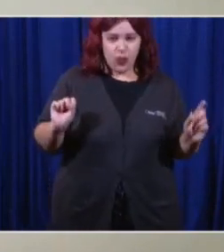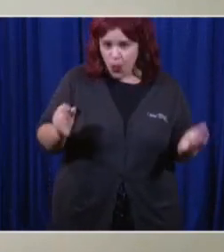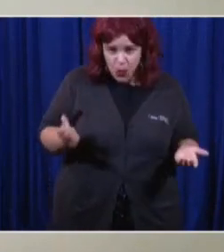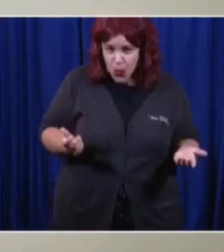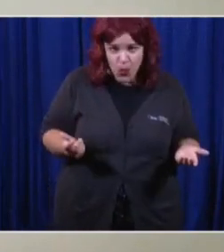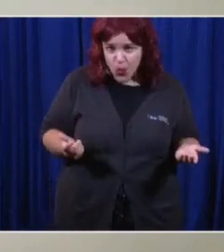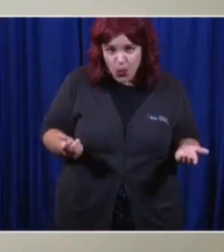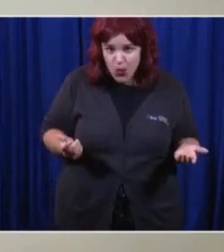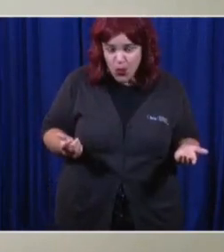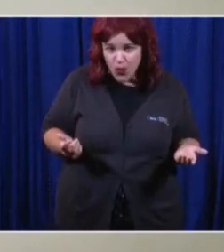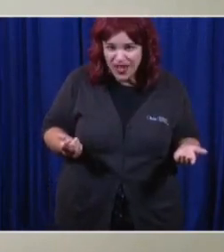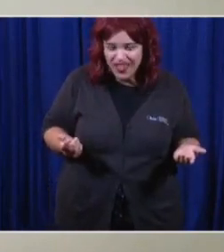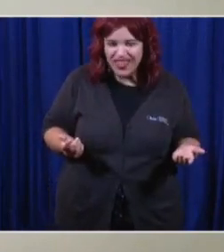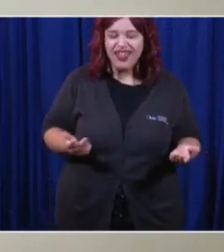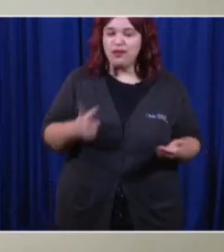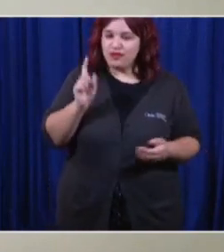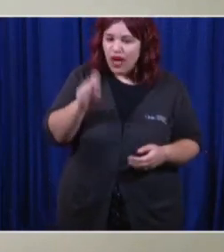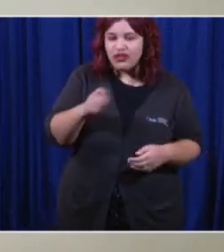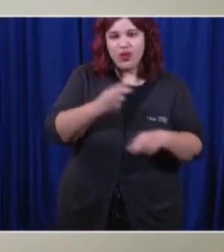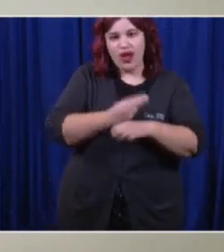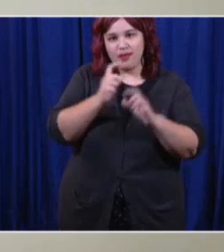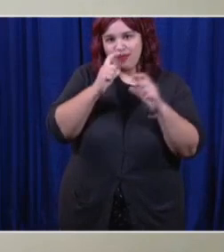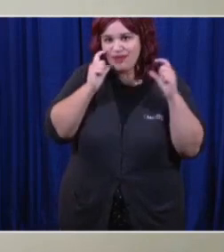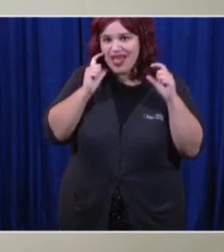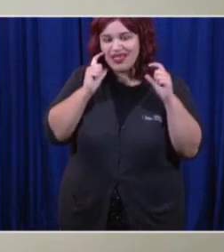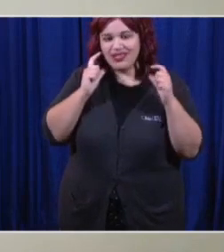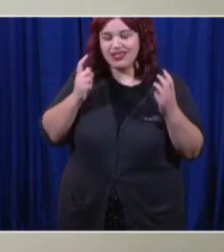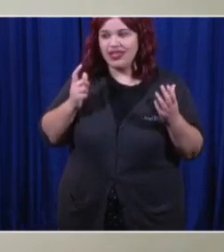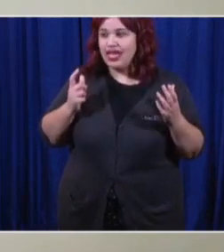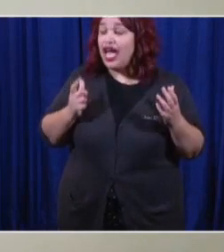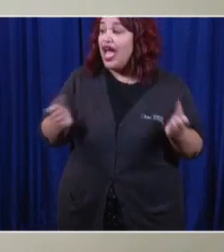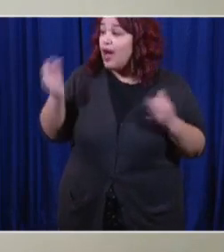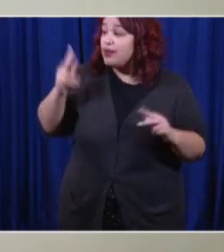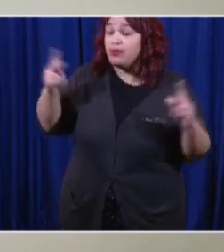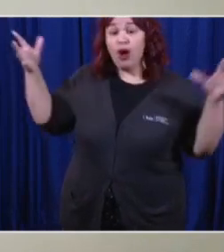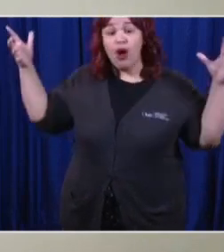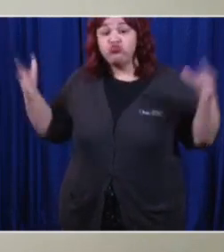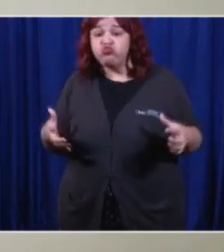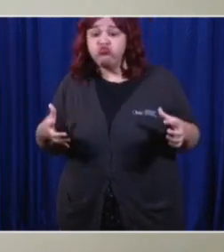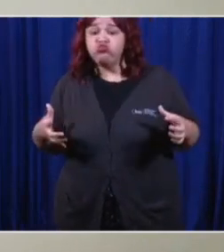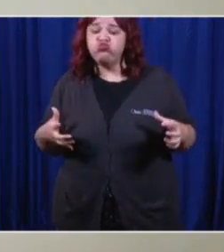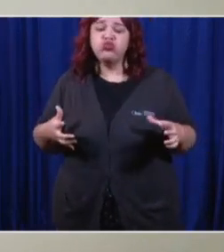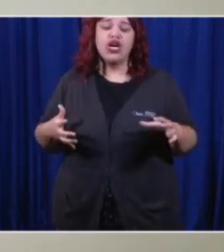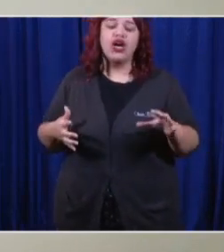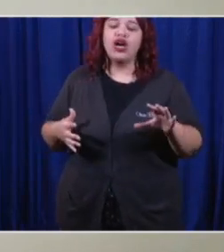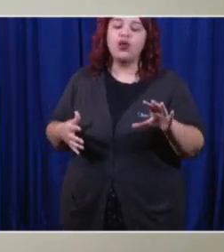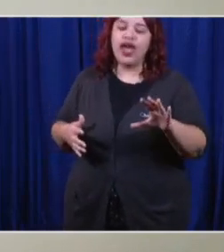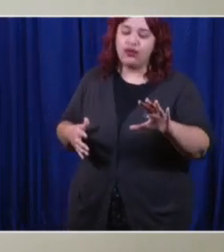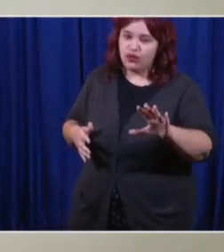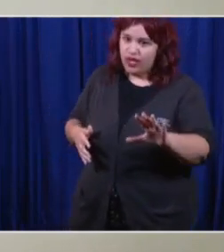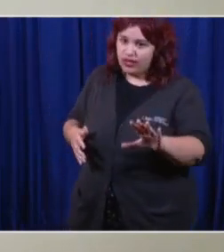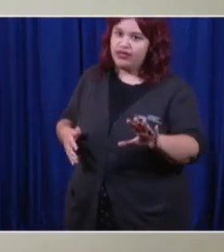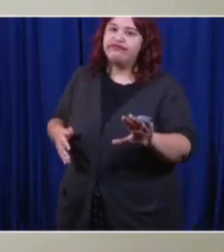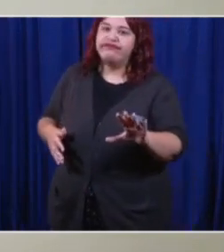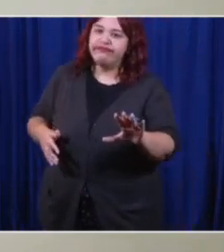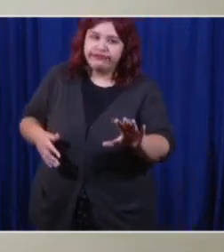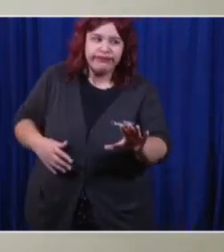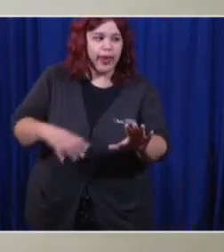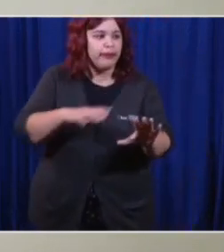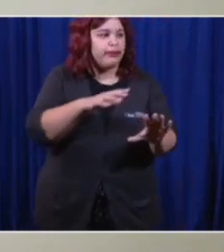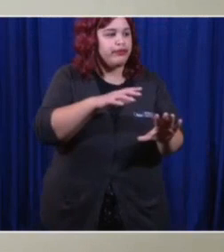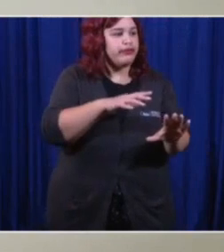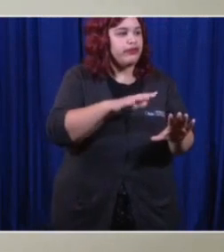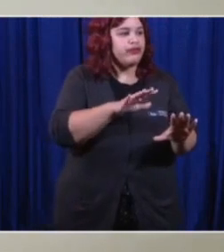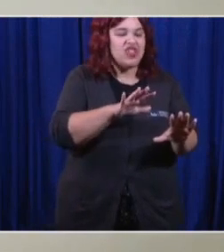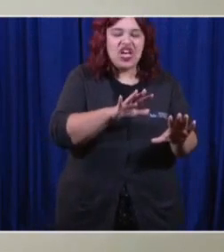some mass gatherings, and the spread isn't happening in the schools and the businesses and the bars like it was initially. It's happening